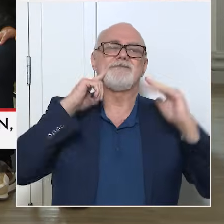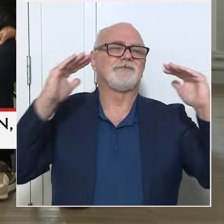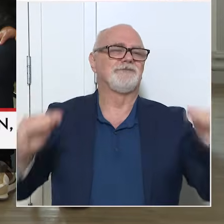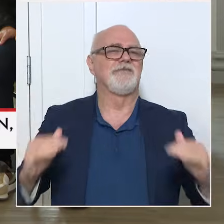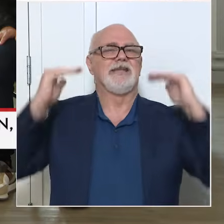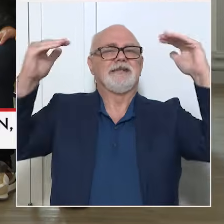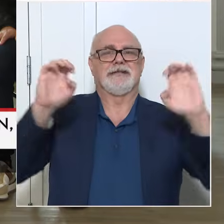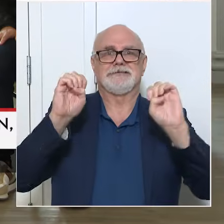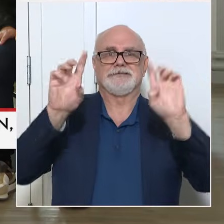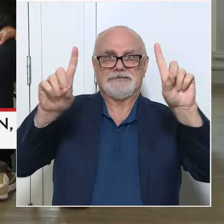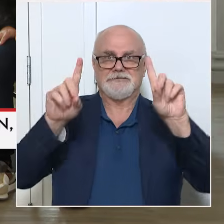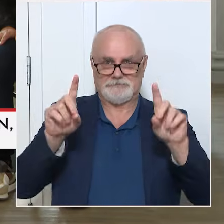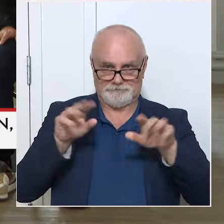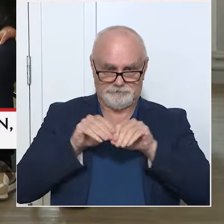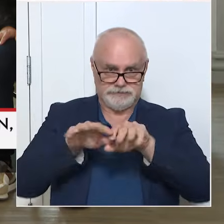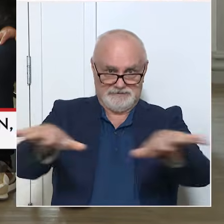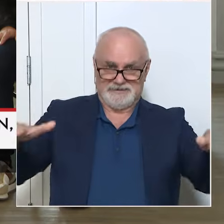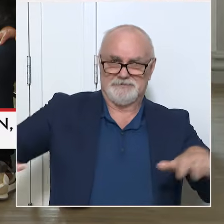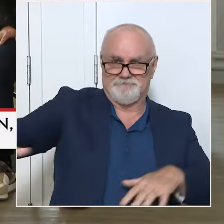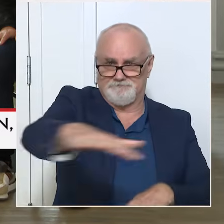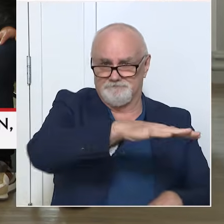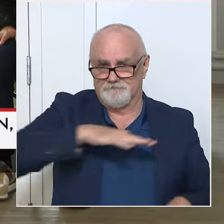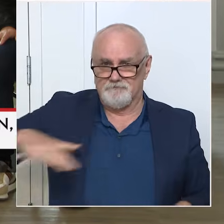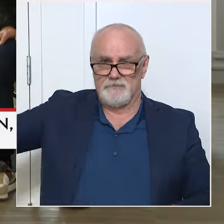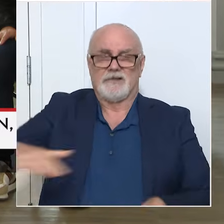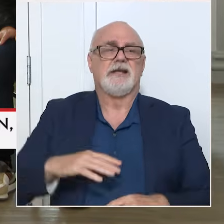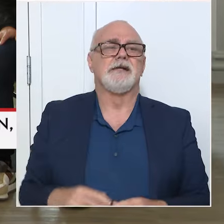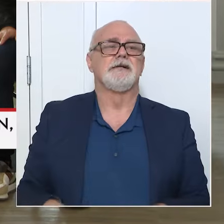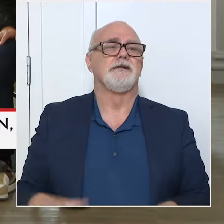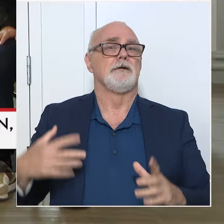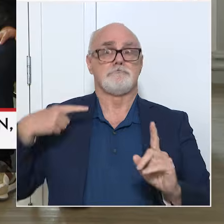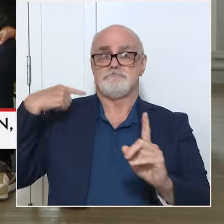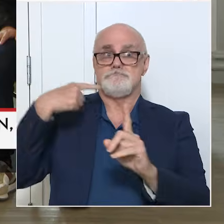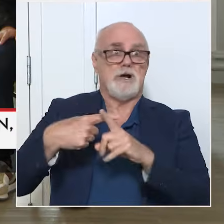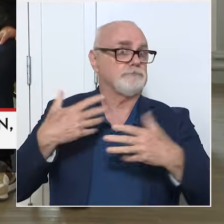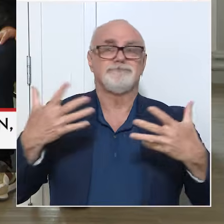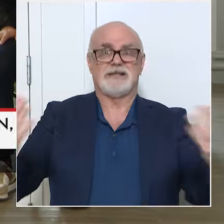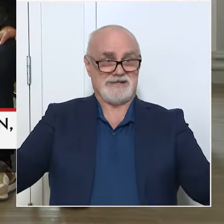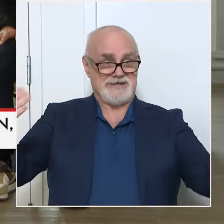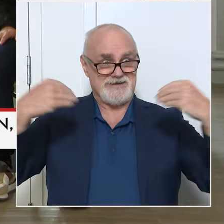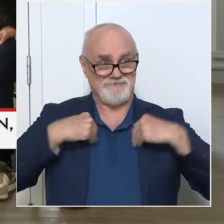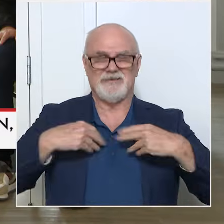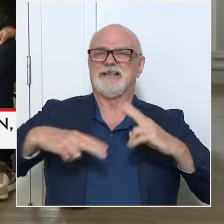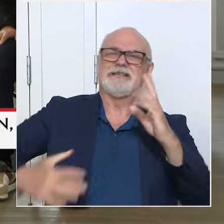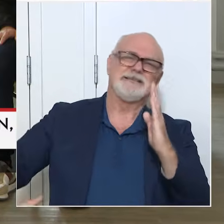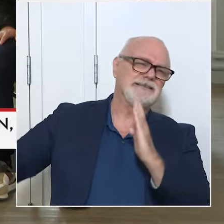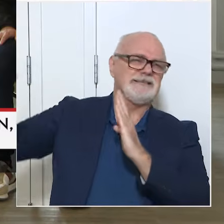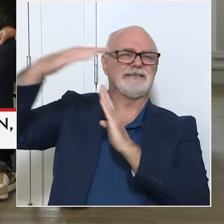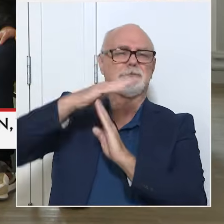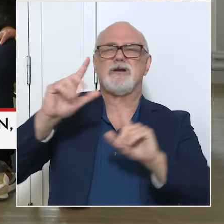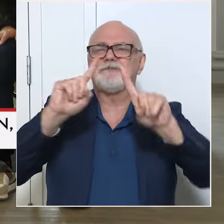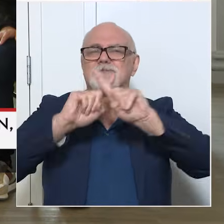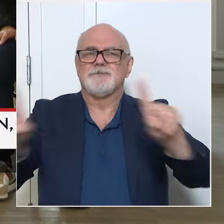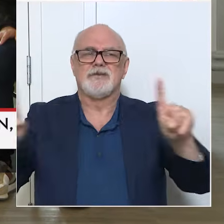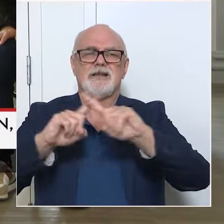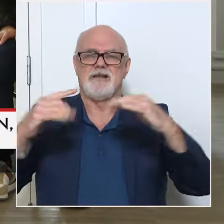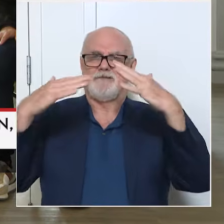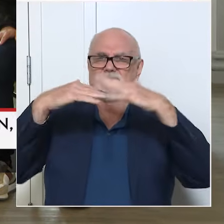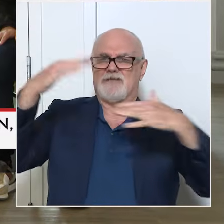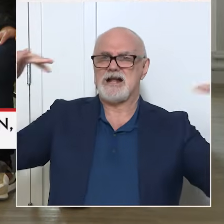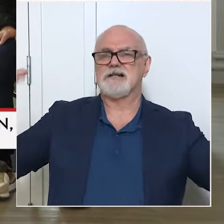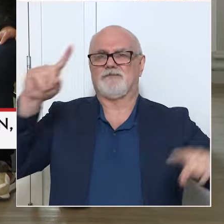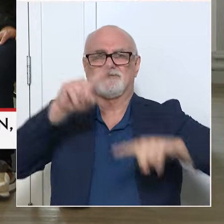degrees. It also provides us, and it has provided us, with a superbly rich, multi-ethnic,